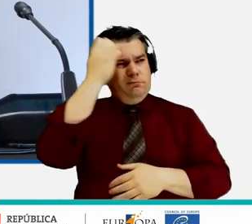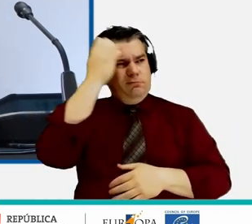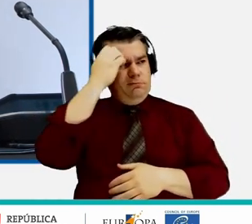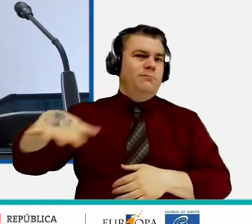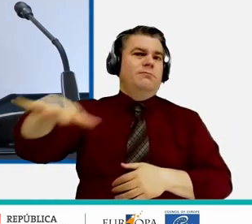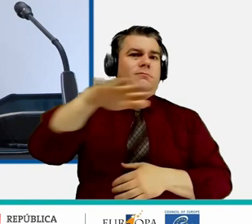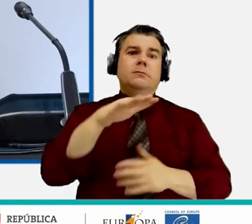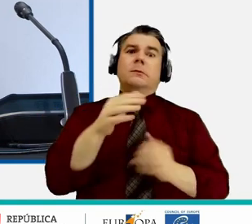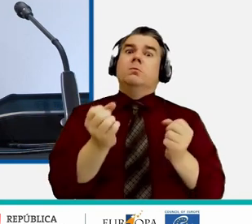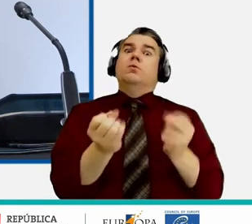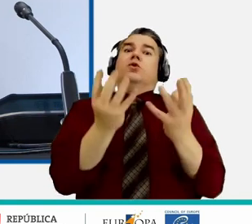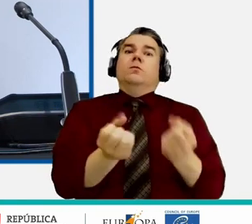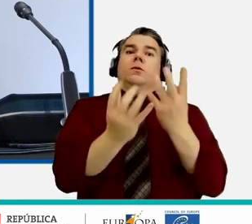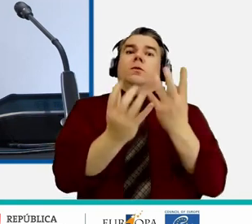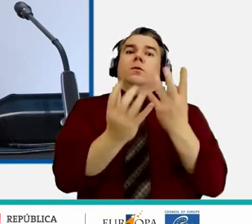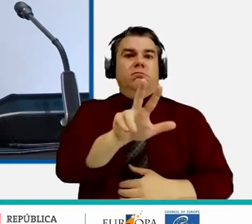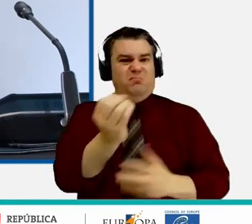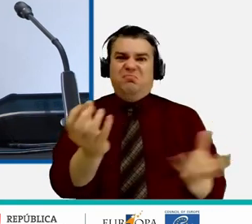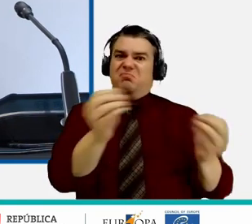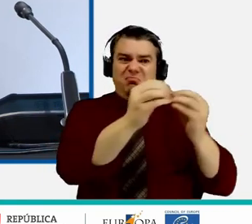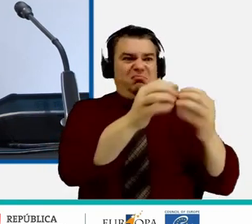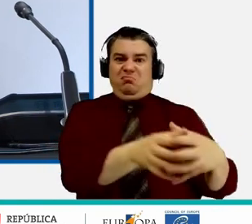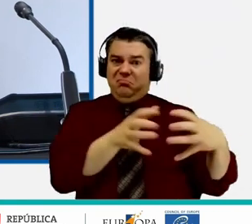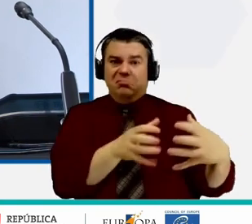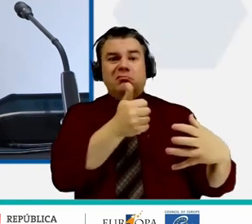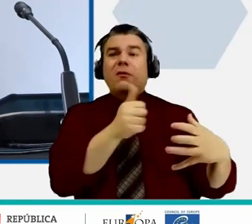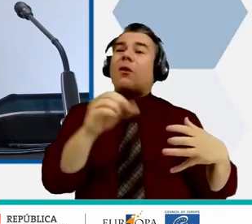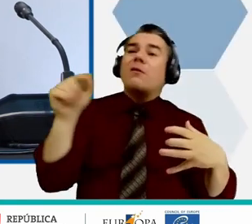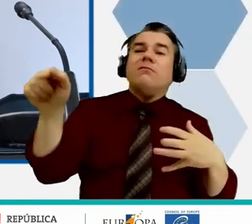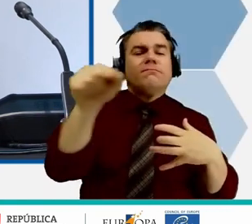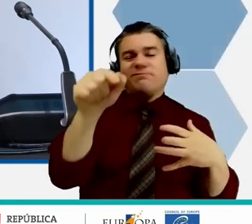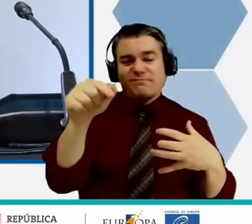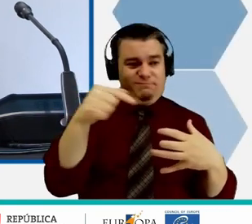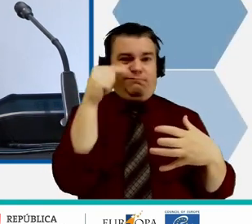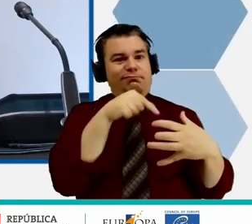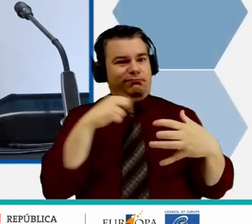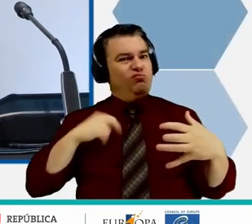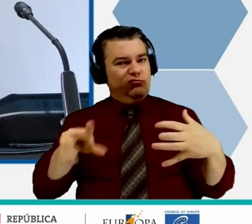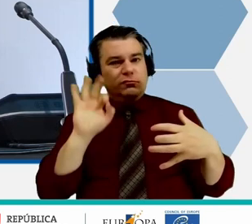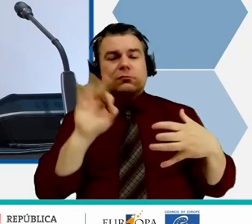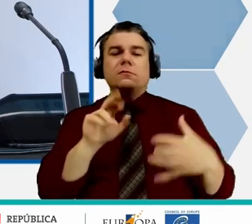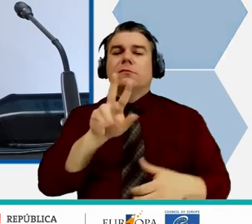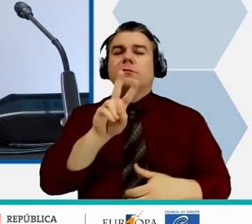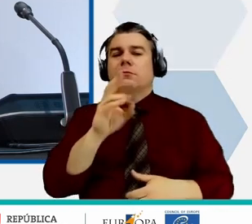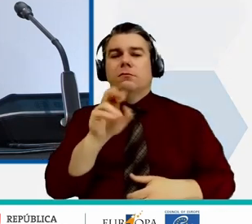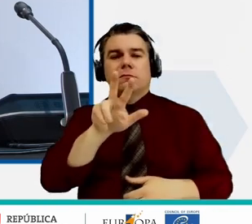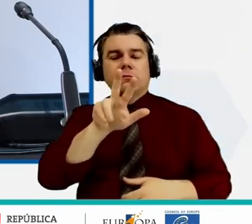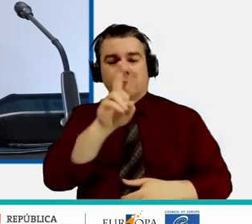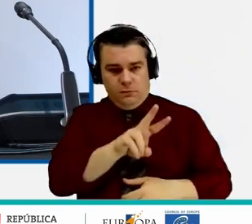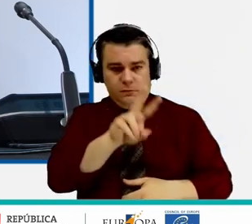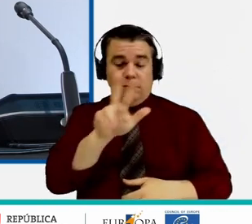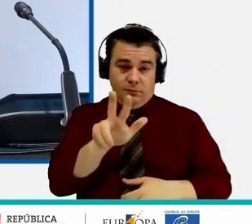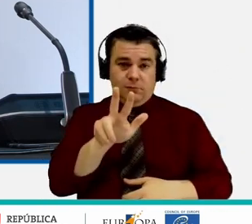many and more cities. And one just to achieve until 2023, 60 cities on the campaign.